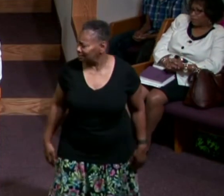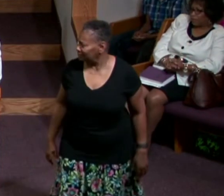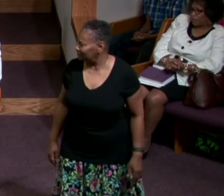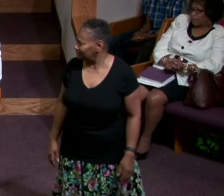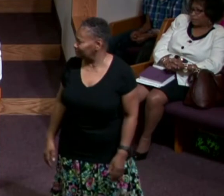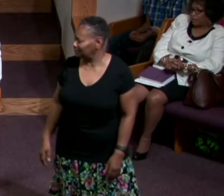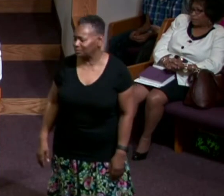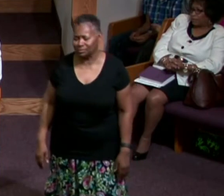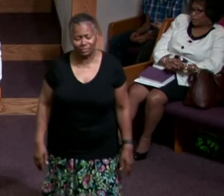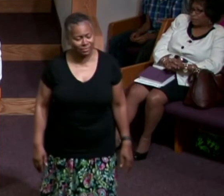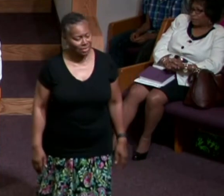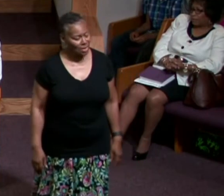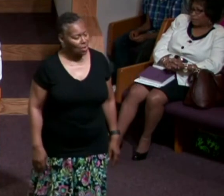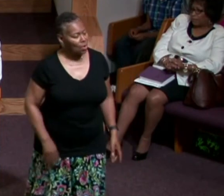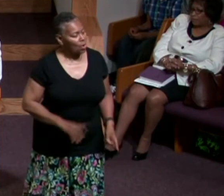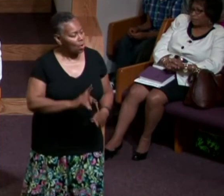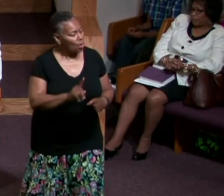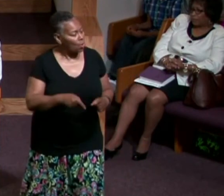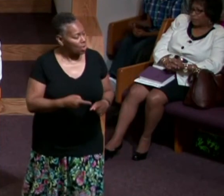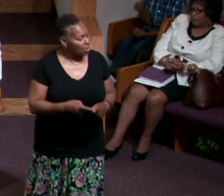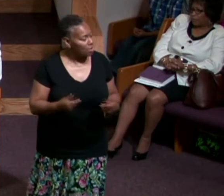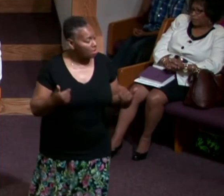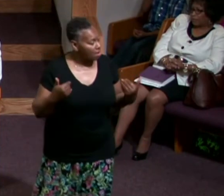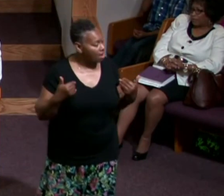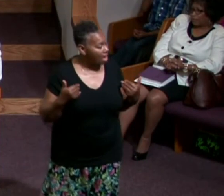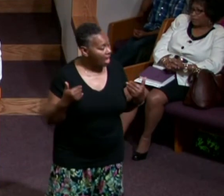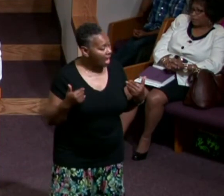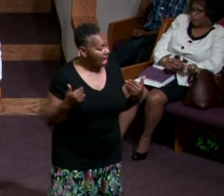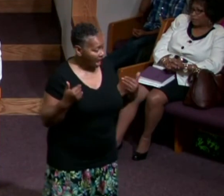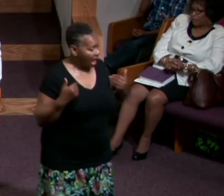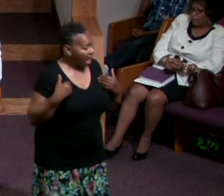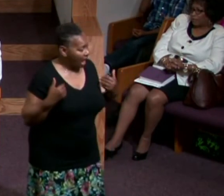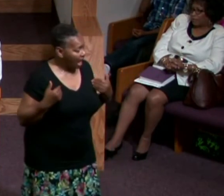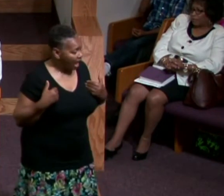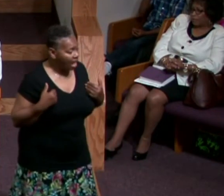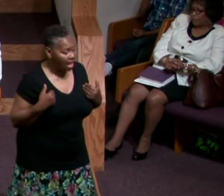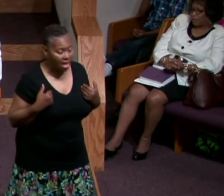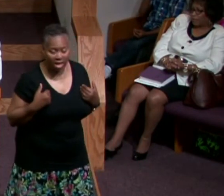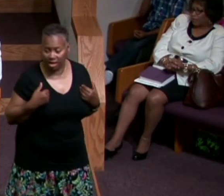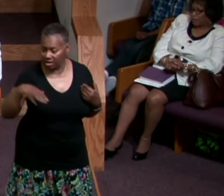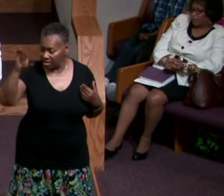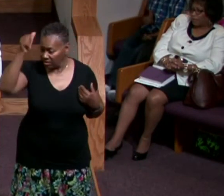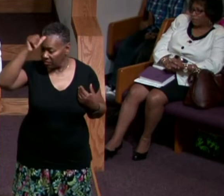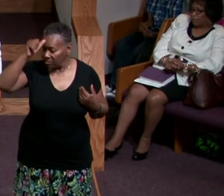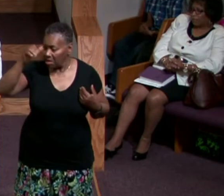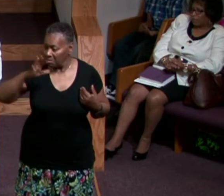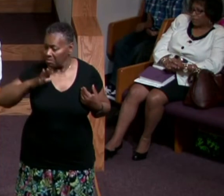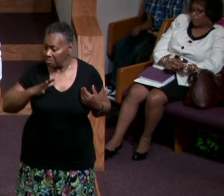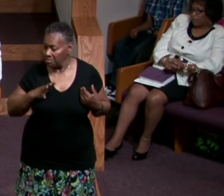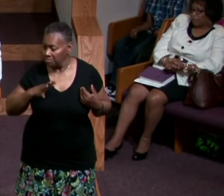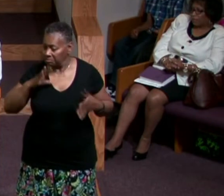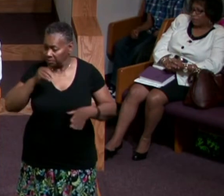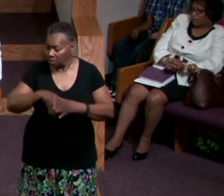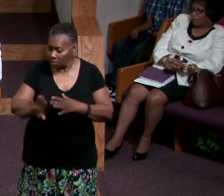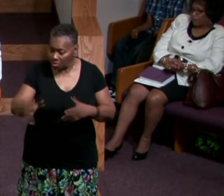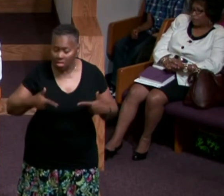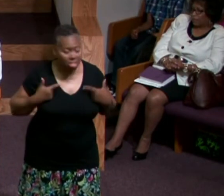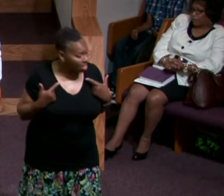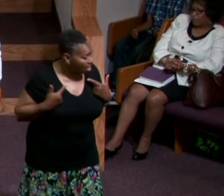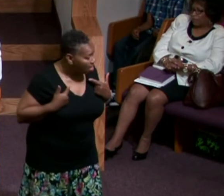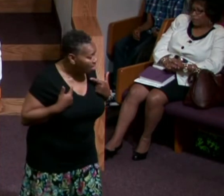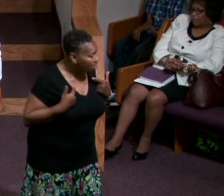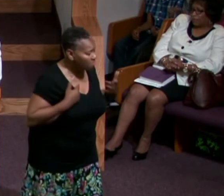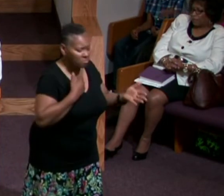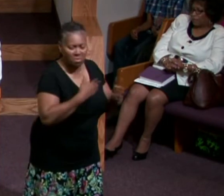So when you have been blessed to have a male figure, a father figure in your life, whether